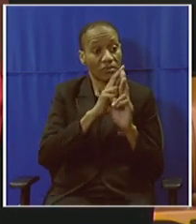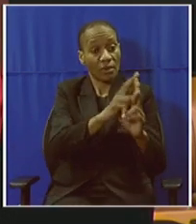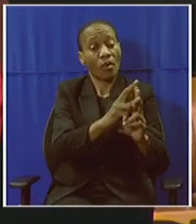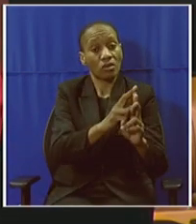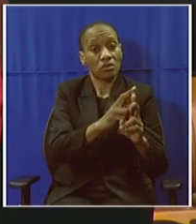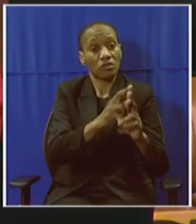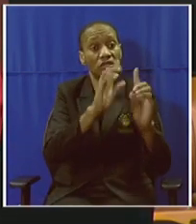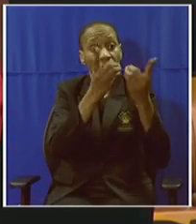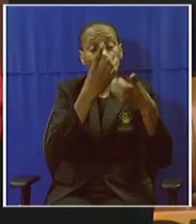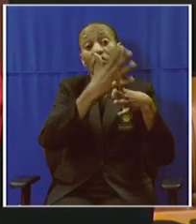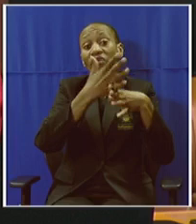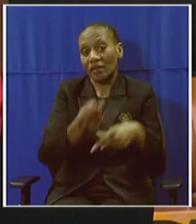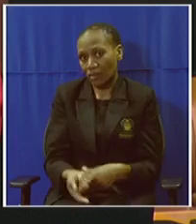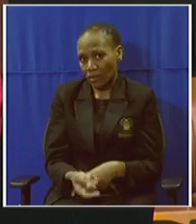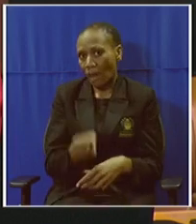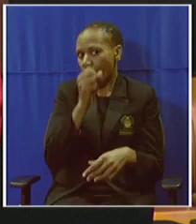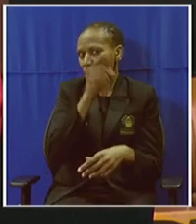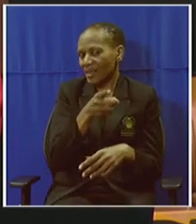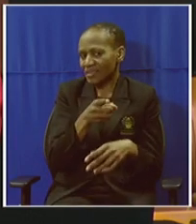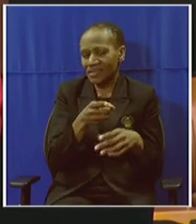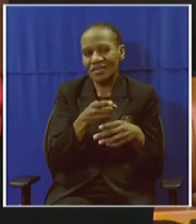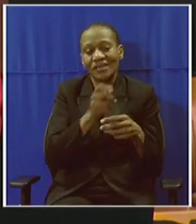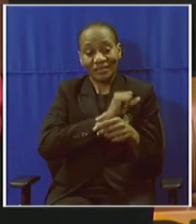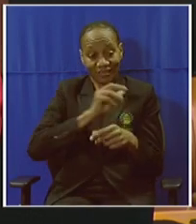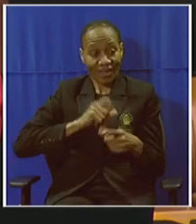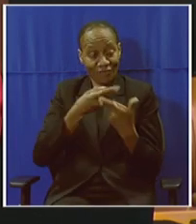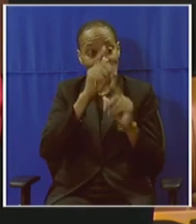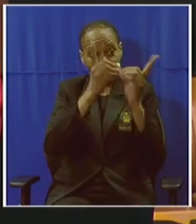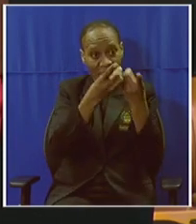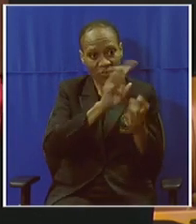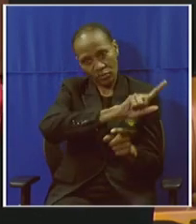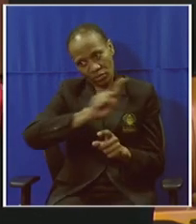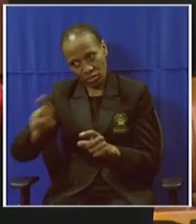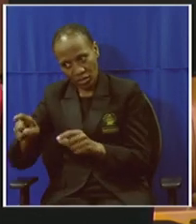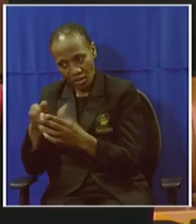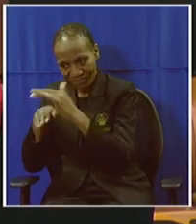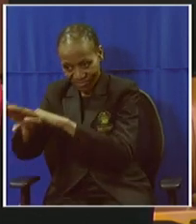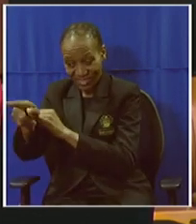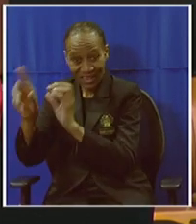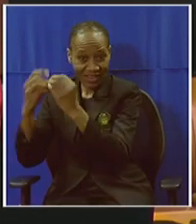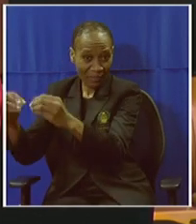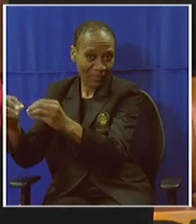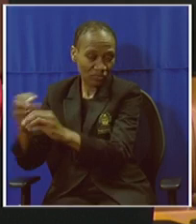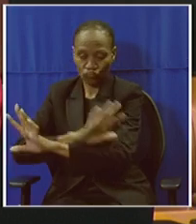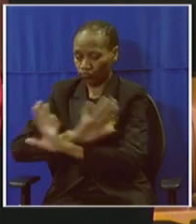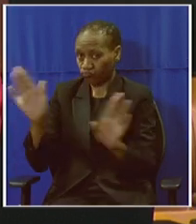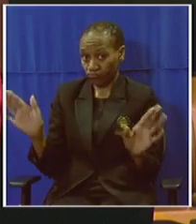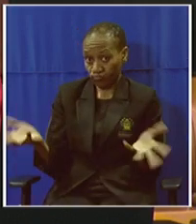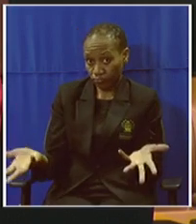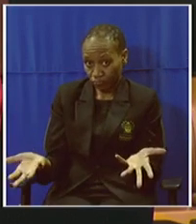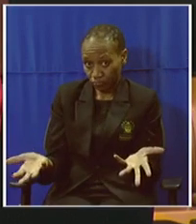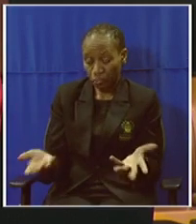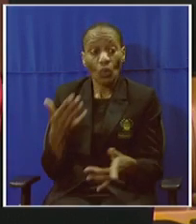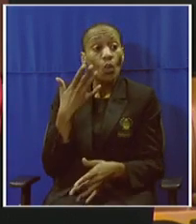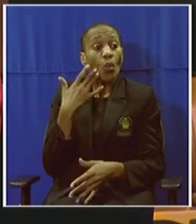department, but labor inspectors do not go to this company's premises. When